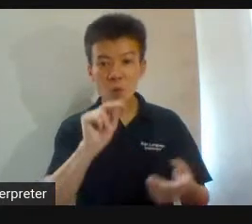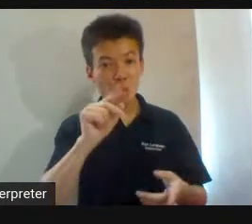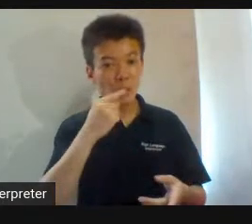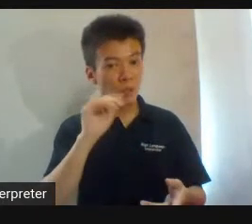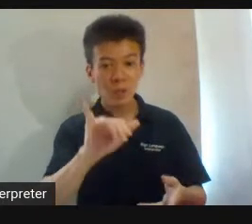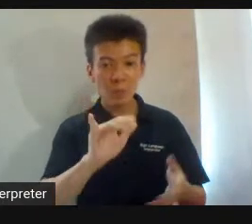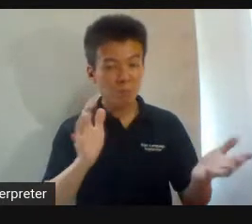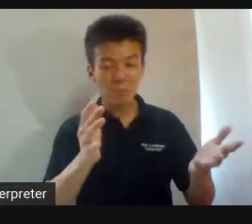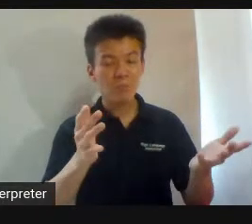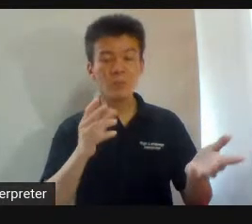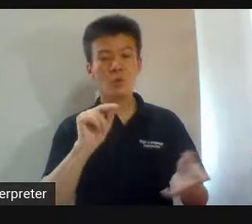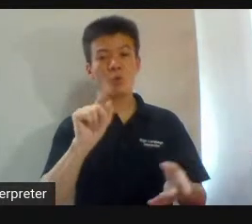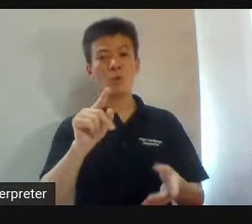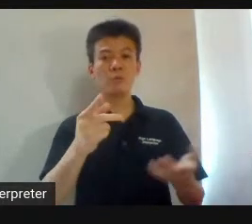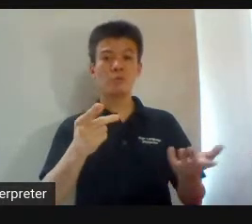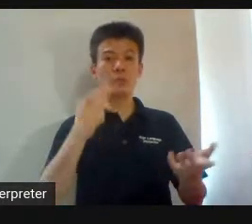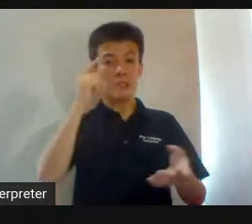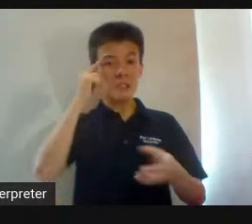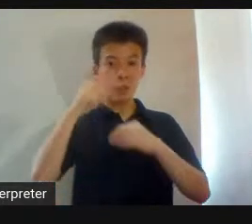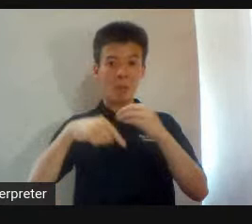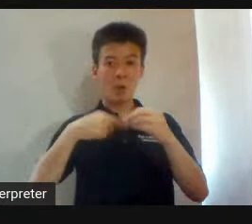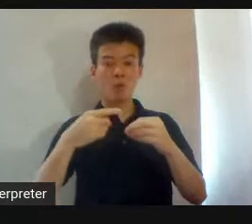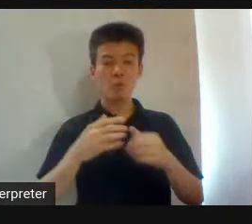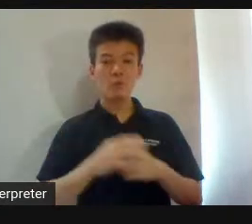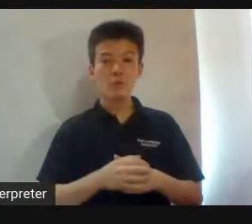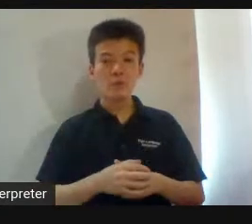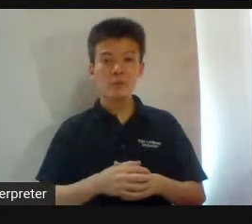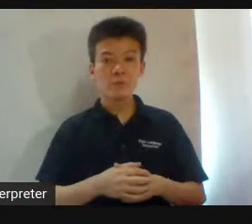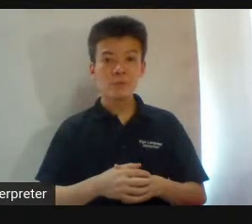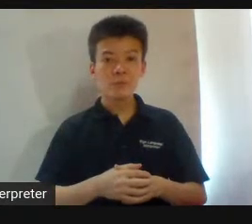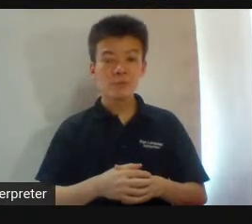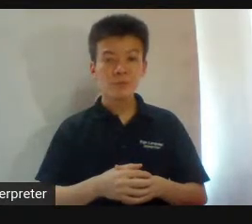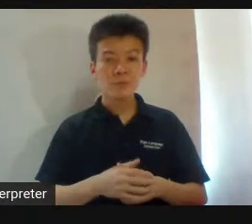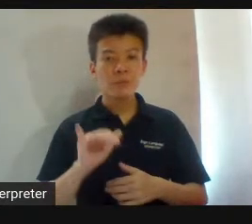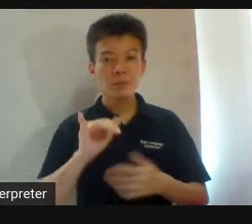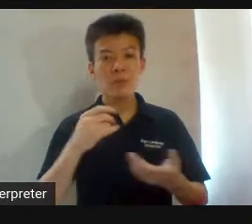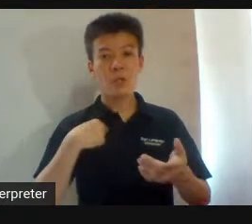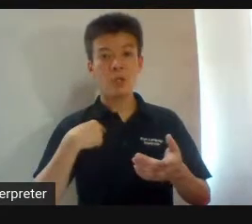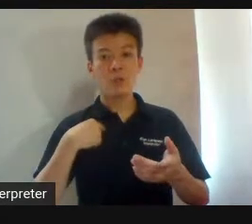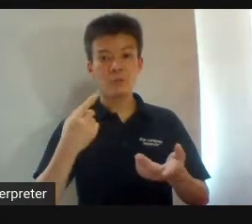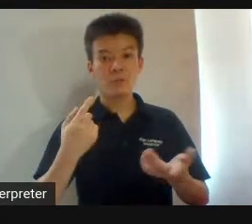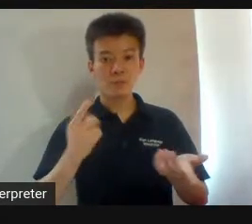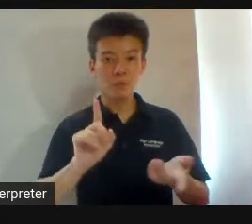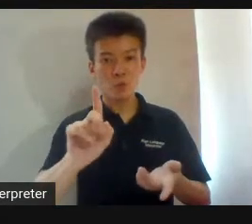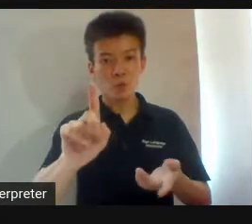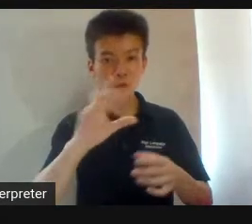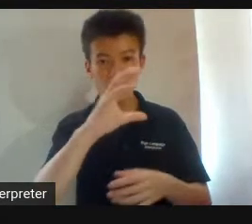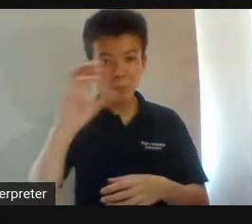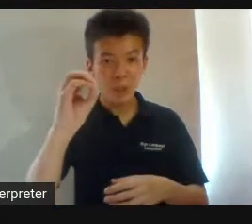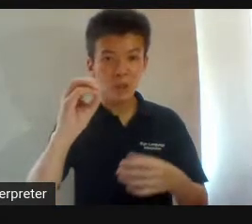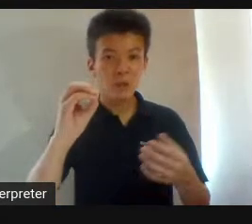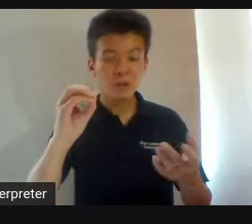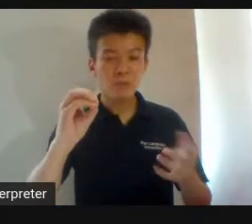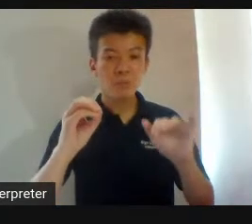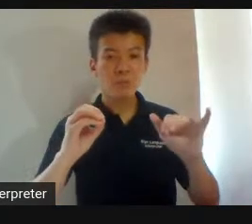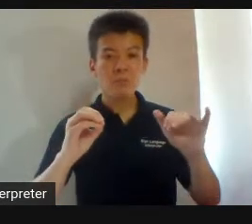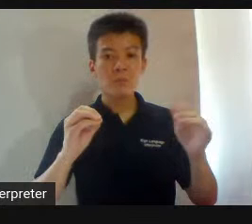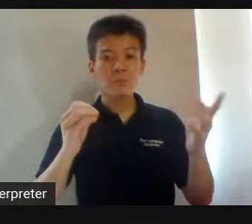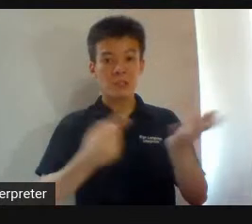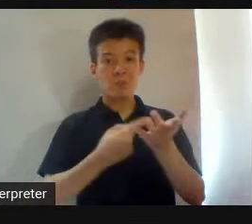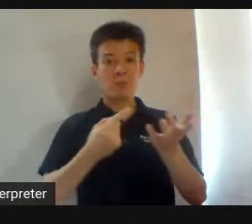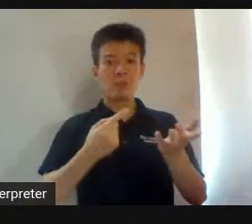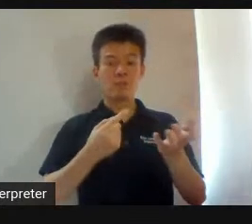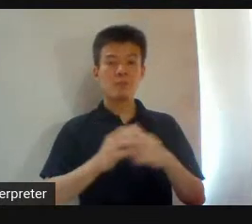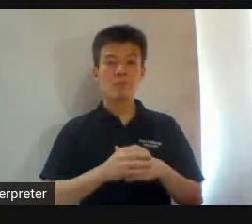that. Like, no one ever thinks about how, like, even when we go into a company, sometimes